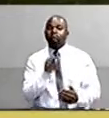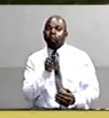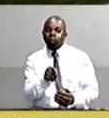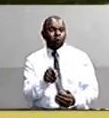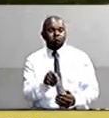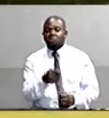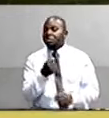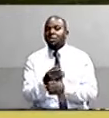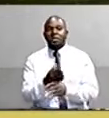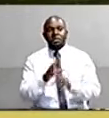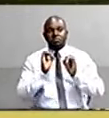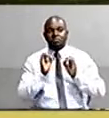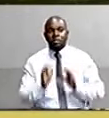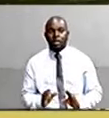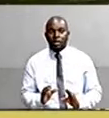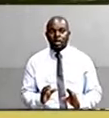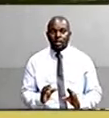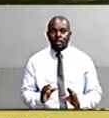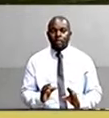not been done.